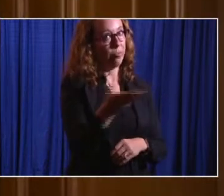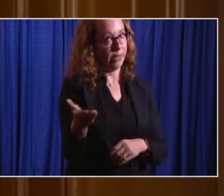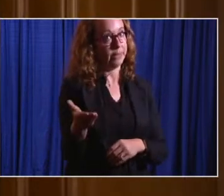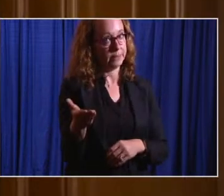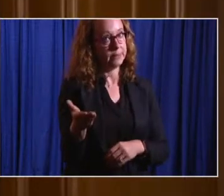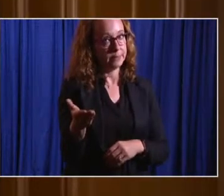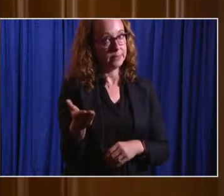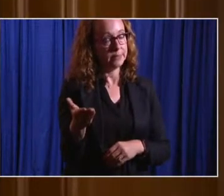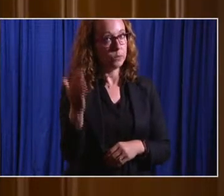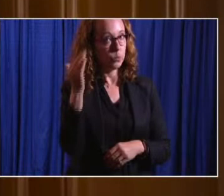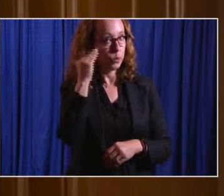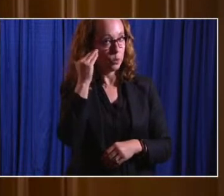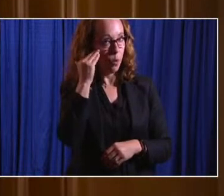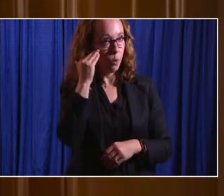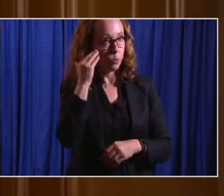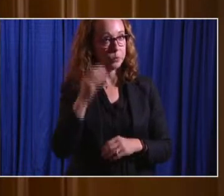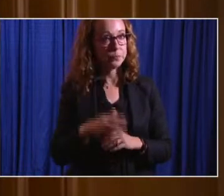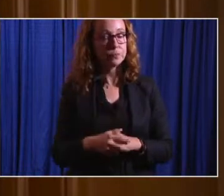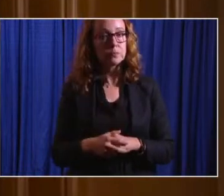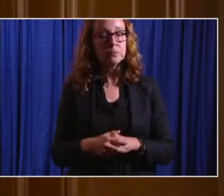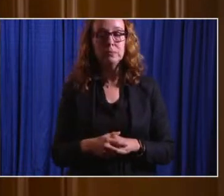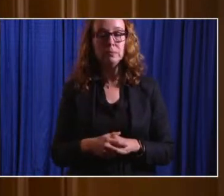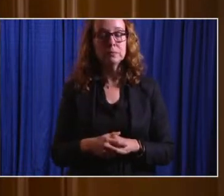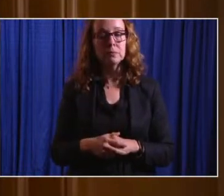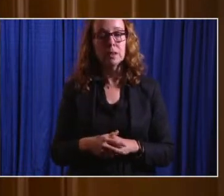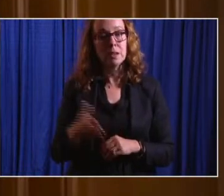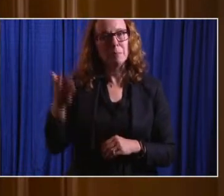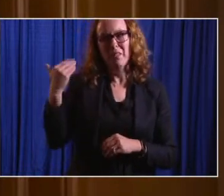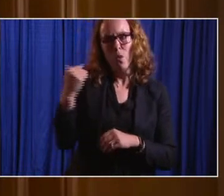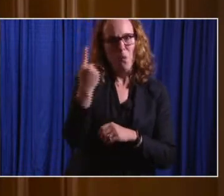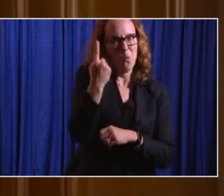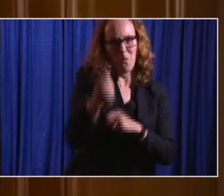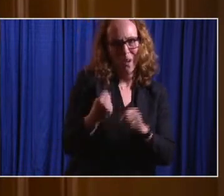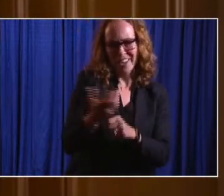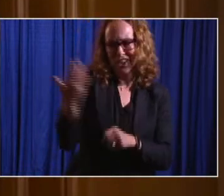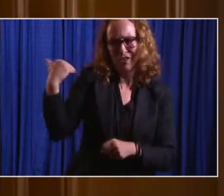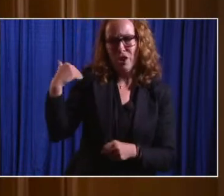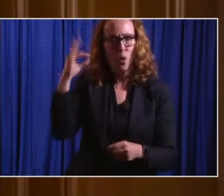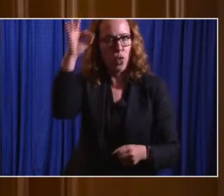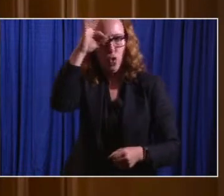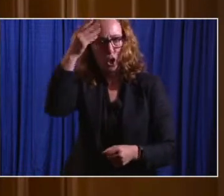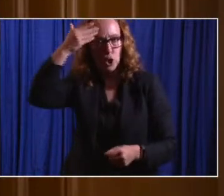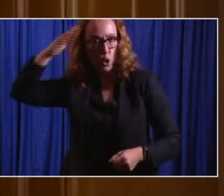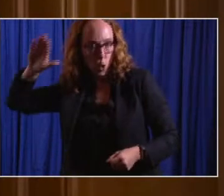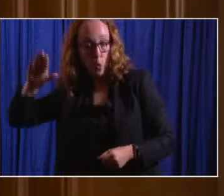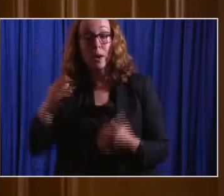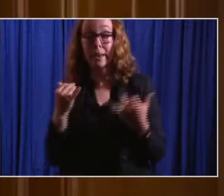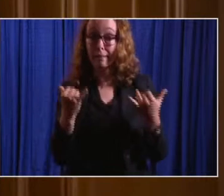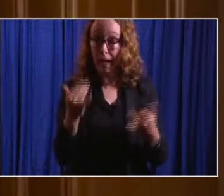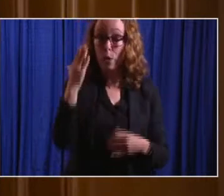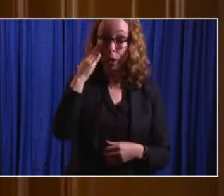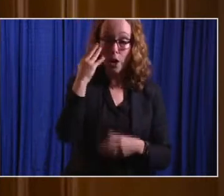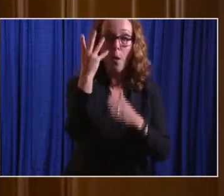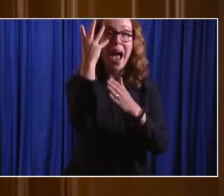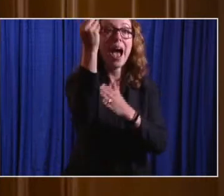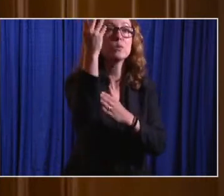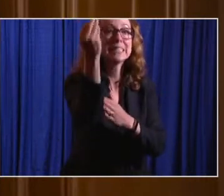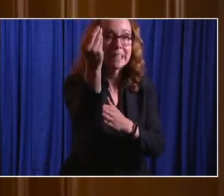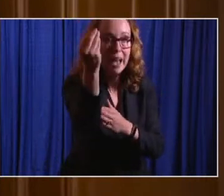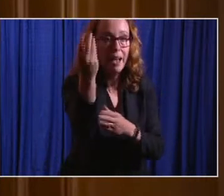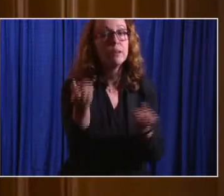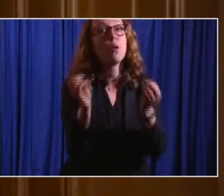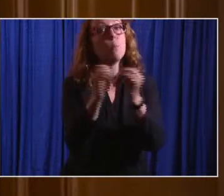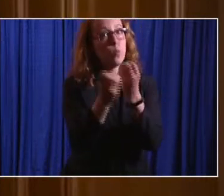that we didn't know as much before. One is outside is a lot better than inside,